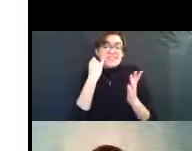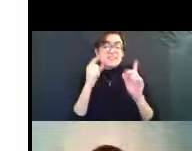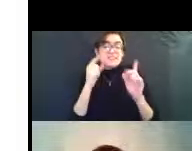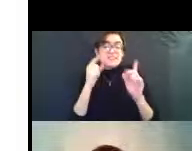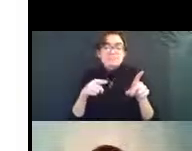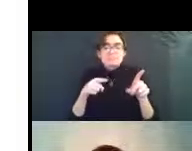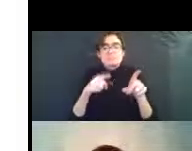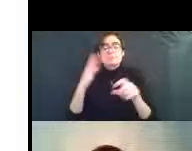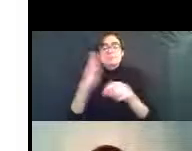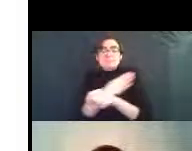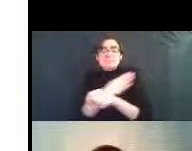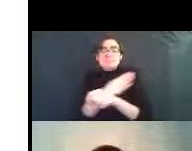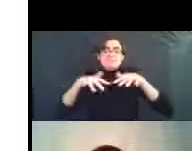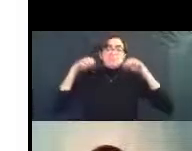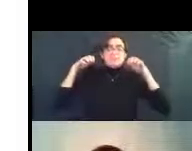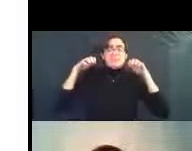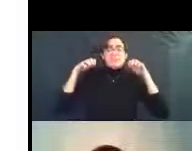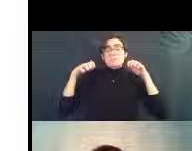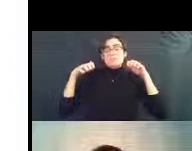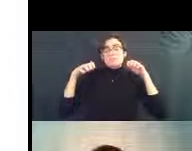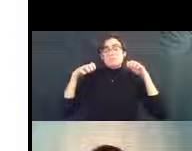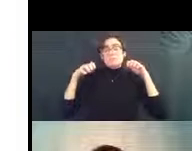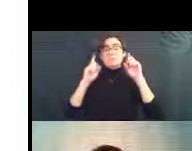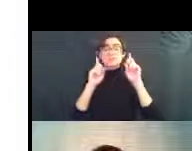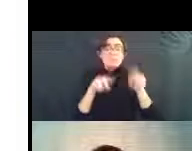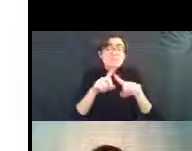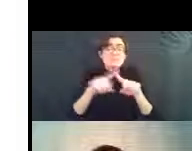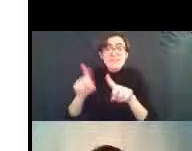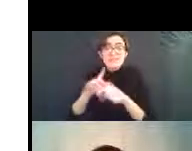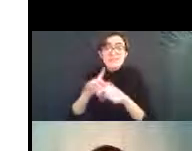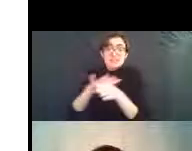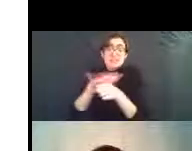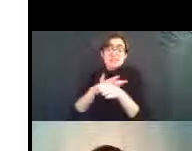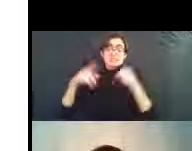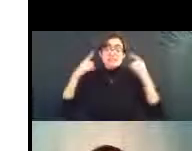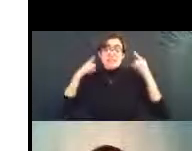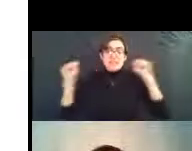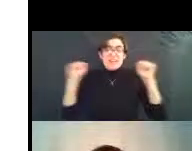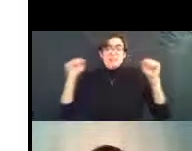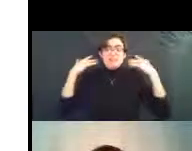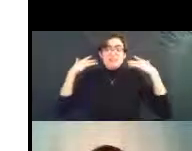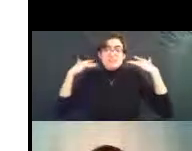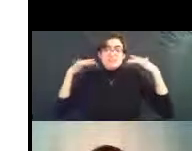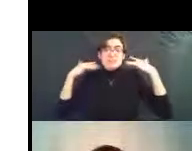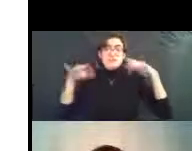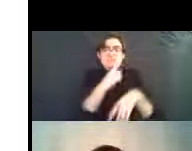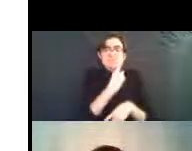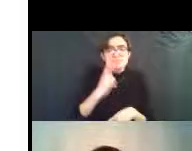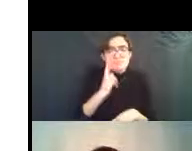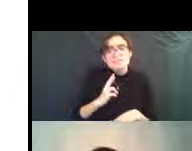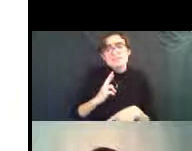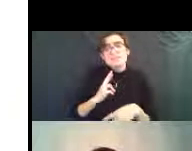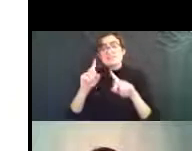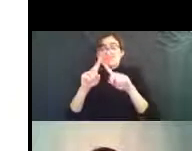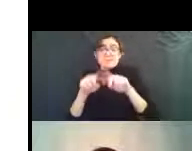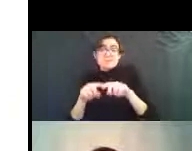restaurants or, you know, frequent areas where there's loud noise, and, you know, what kind of work are you involved in? And